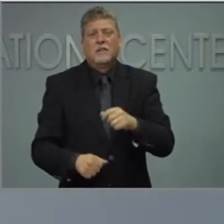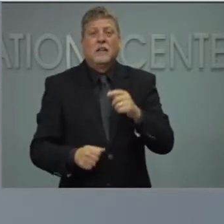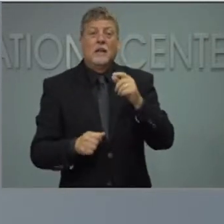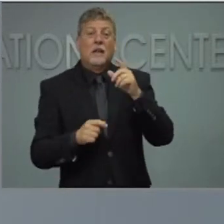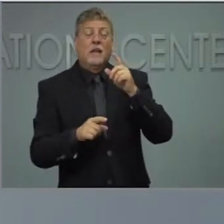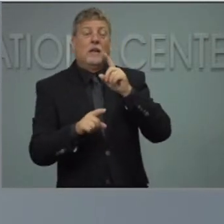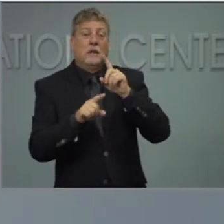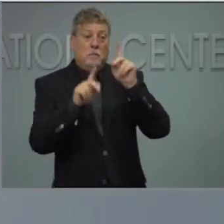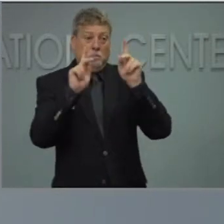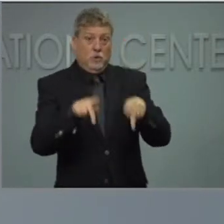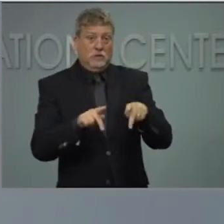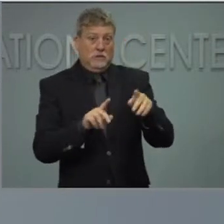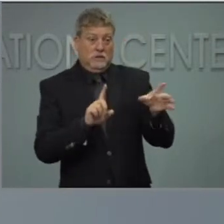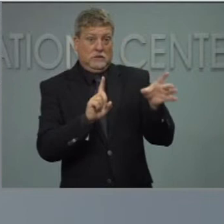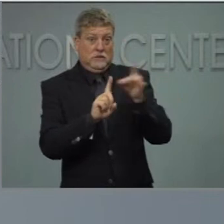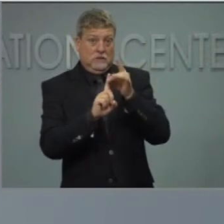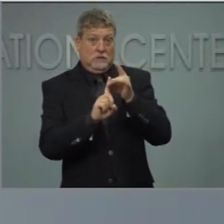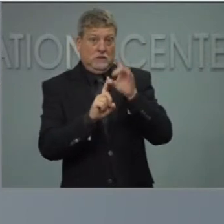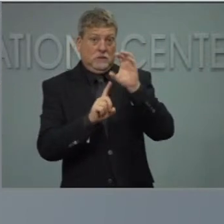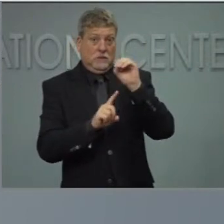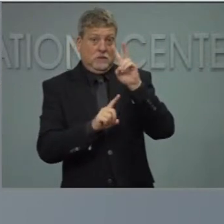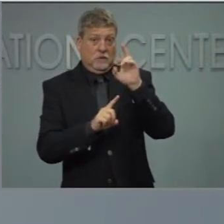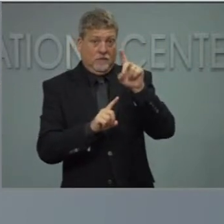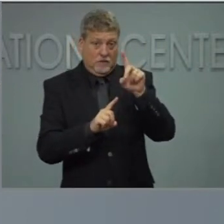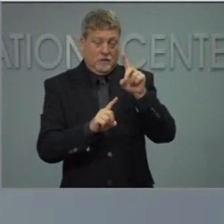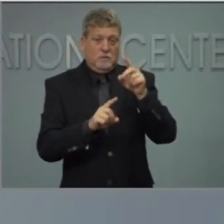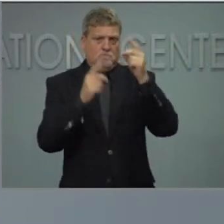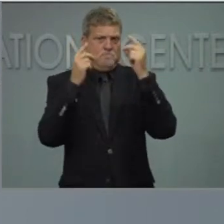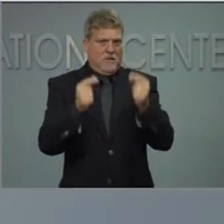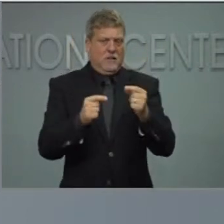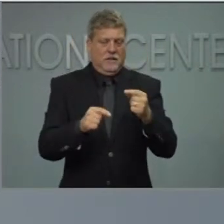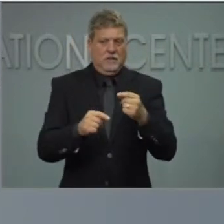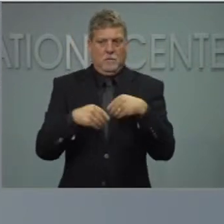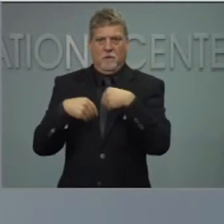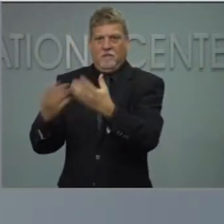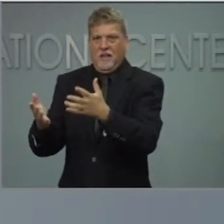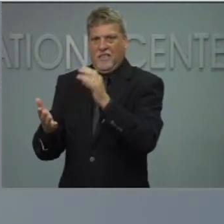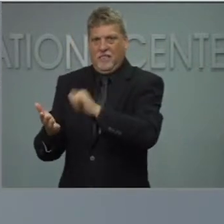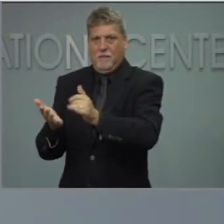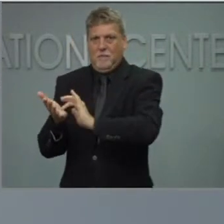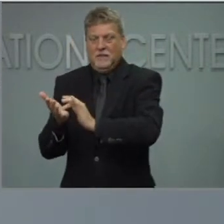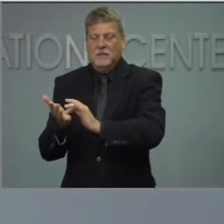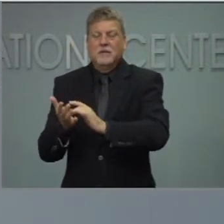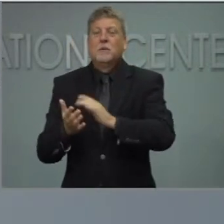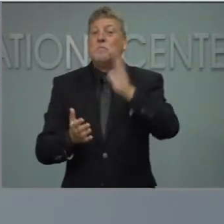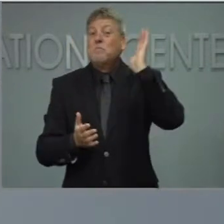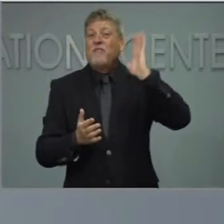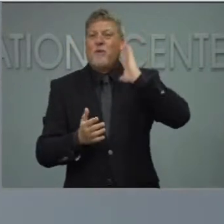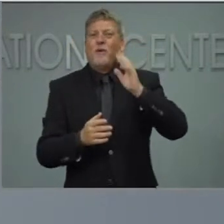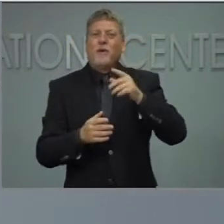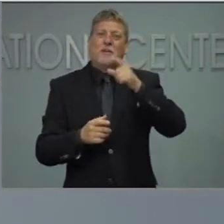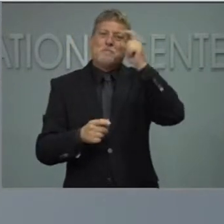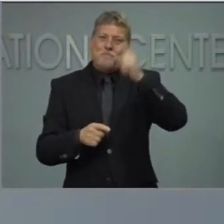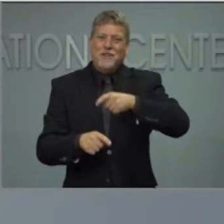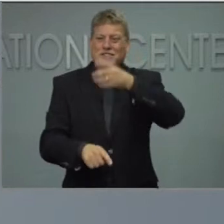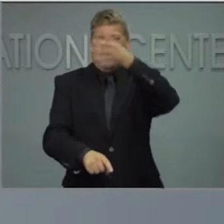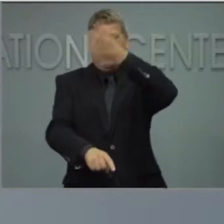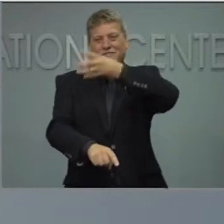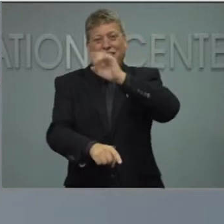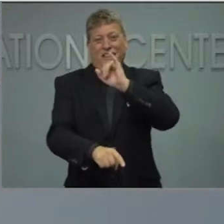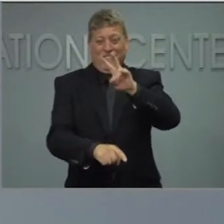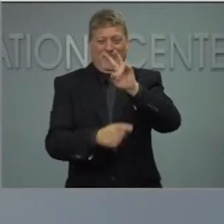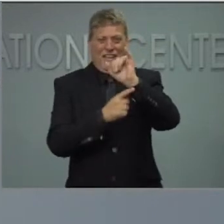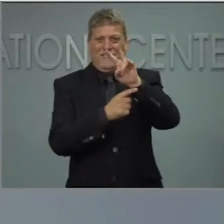treatments in more spaces. Before, you really had to be in a place that could allow for an infusion. Now that it can be done as